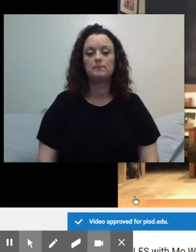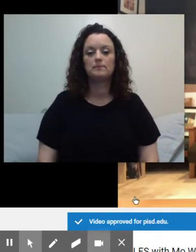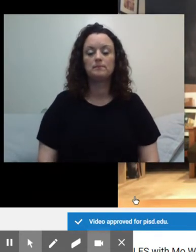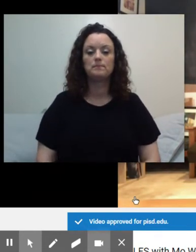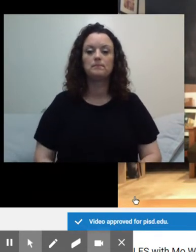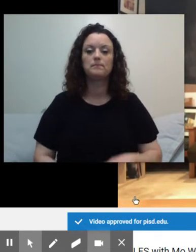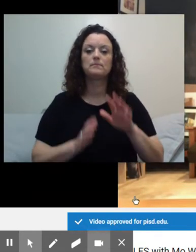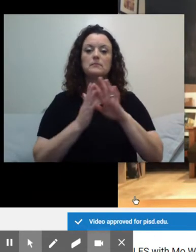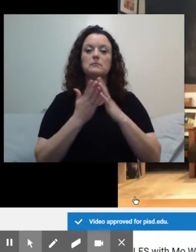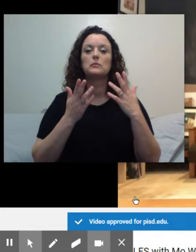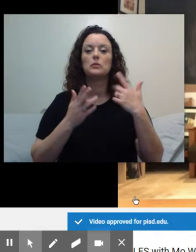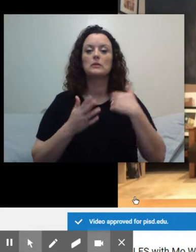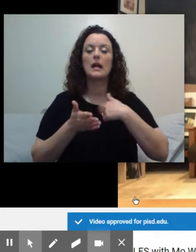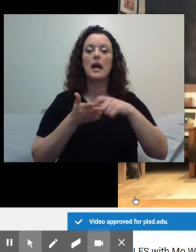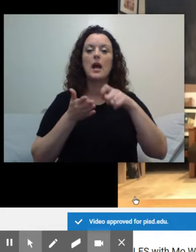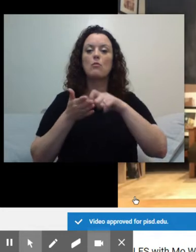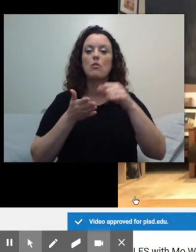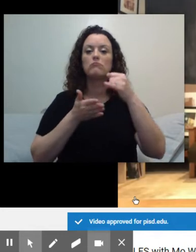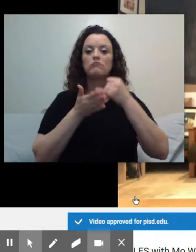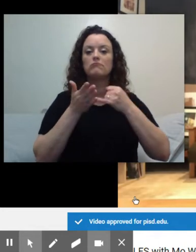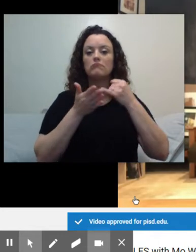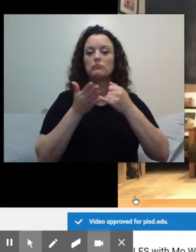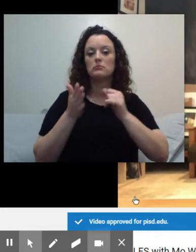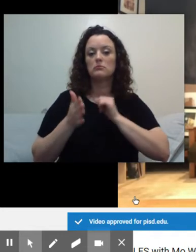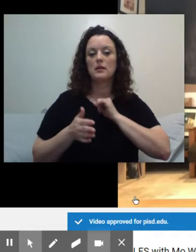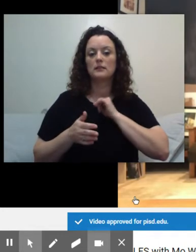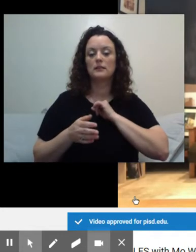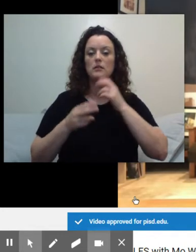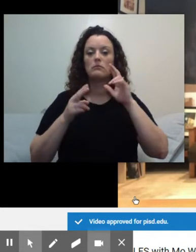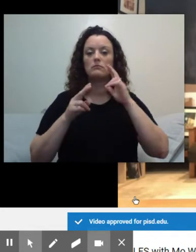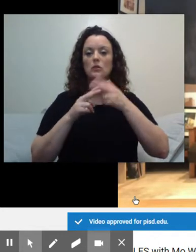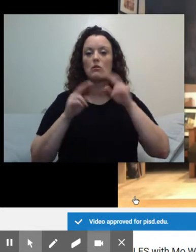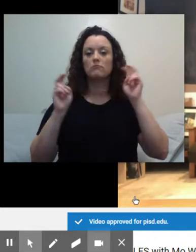This is a book that I wrote and illustrated called After the Fall.